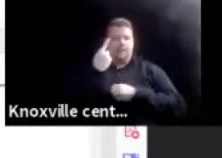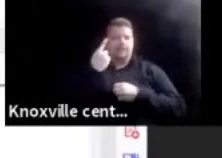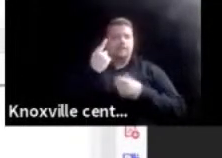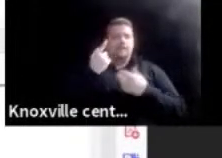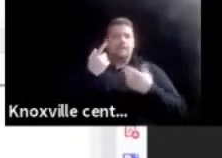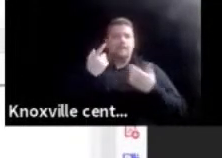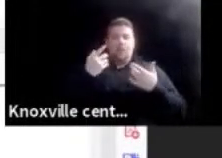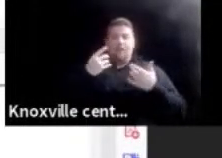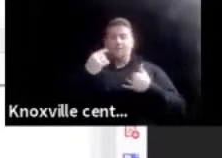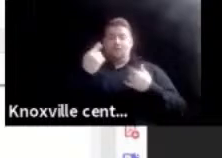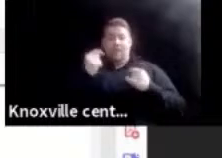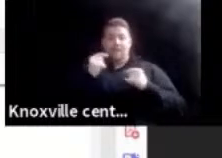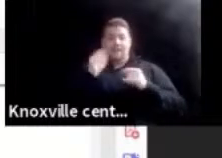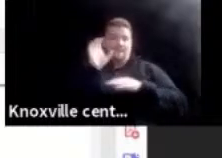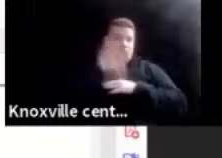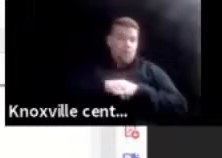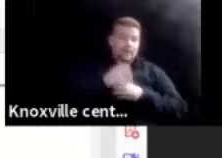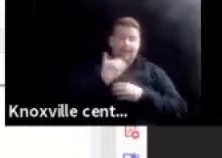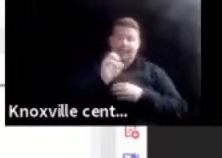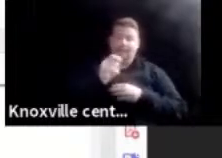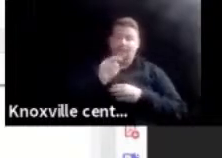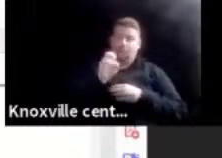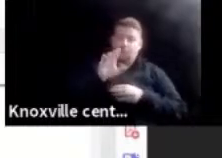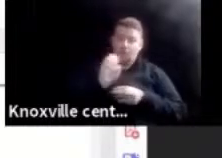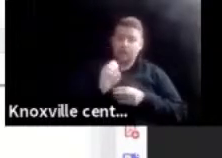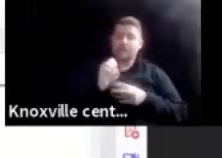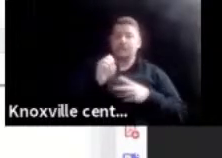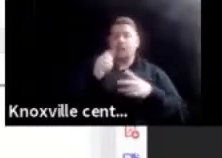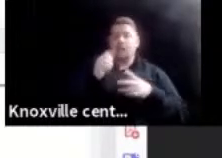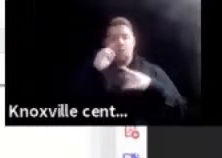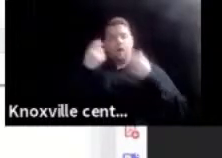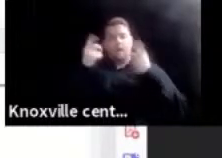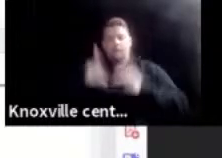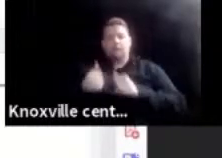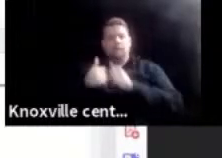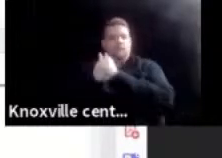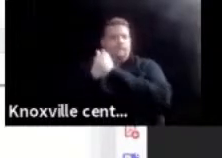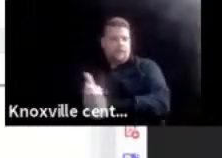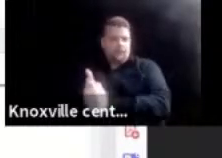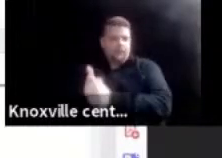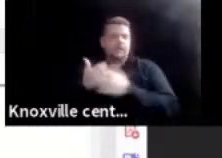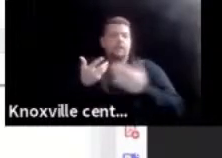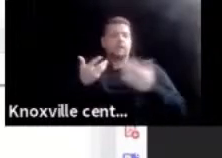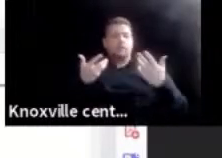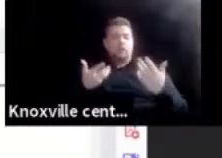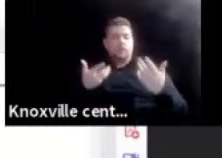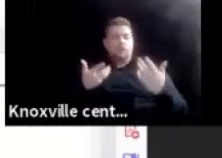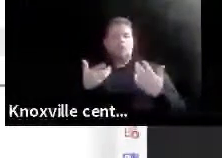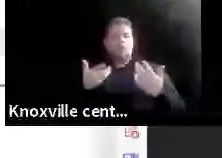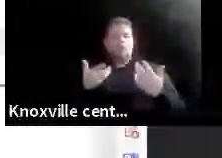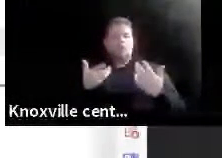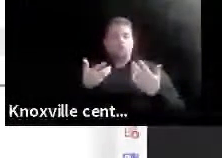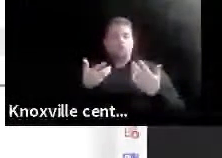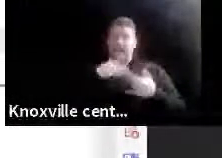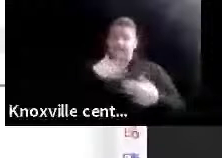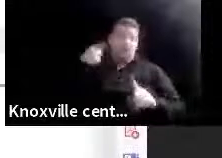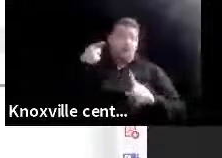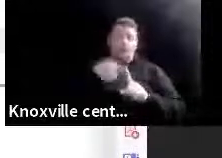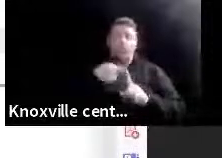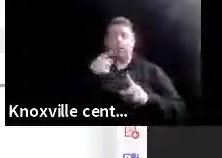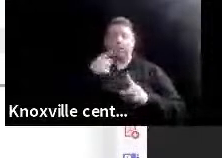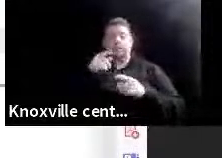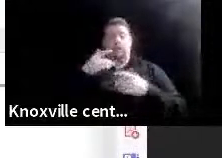it's someone trying to enforce it or, more importantly, someone trying to follow it. And that's what my ultimate concern is